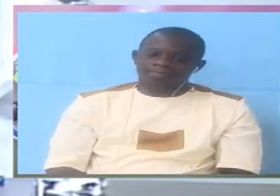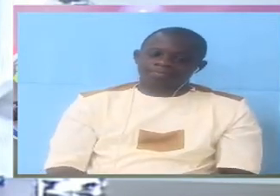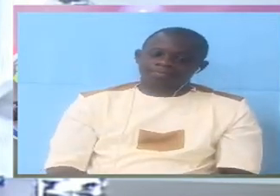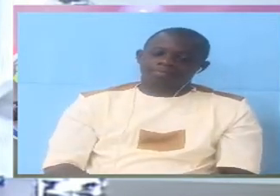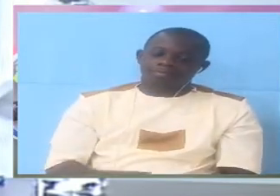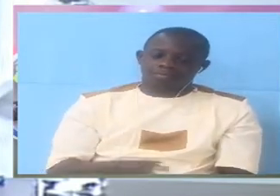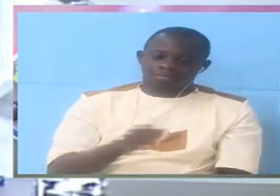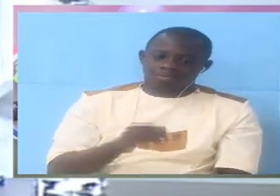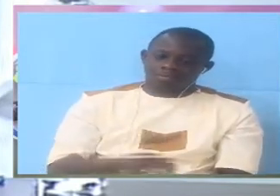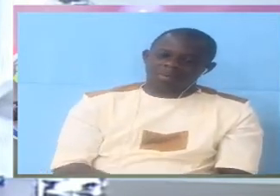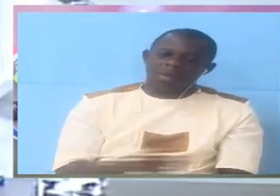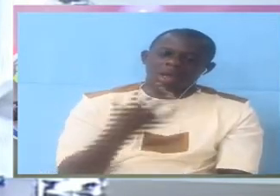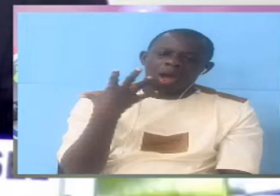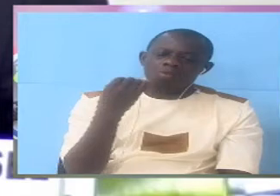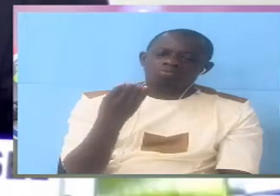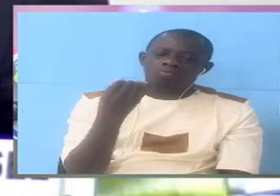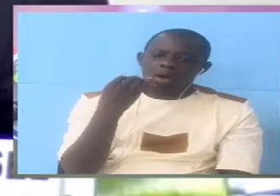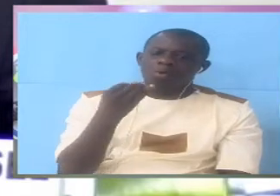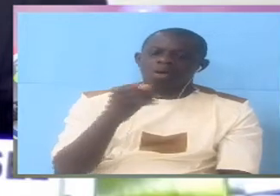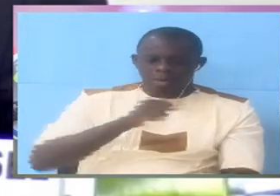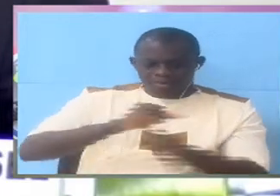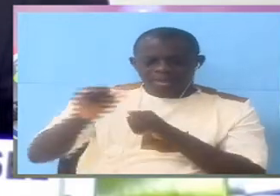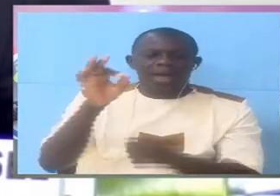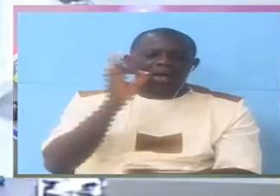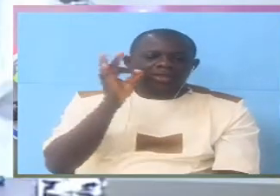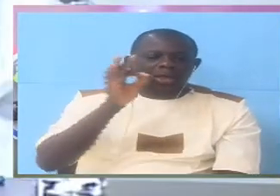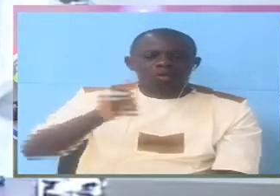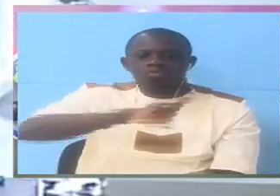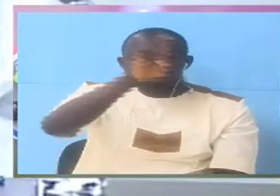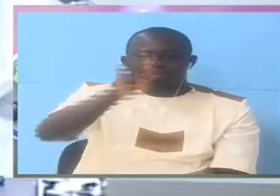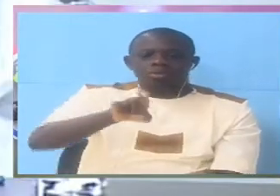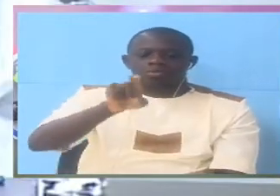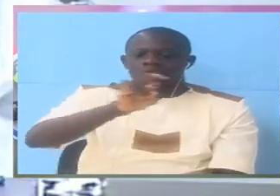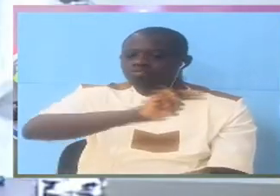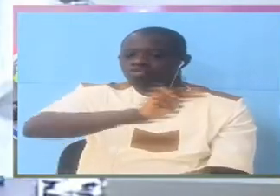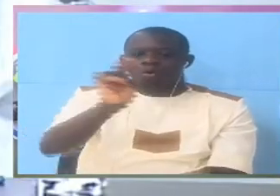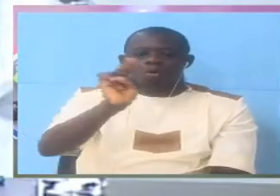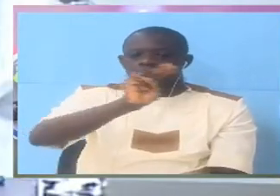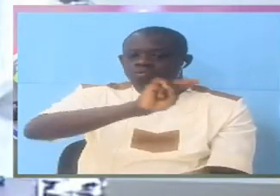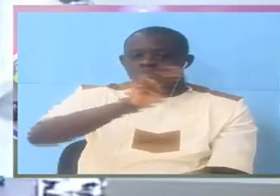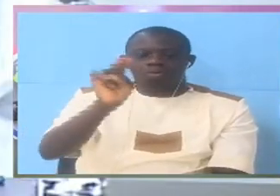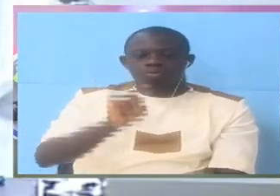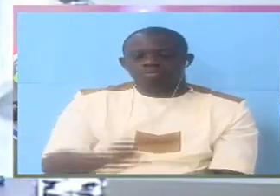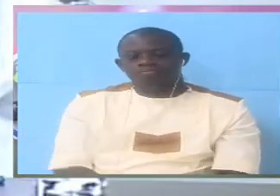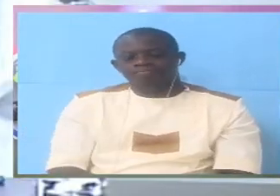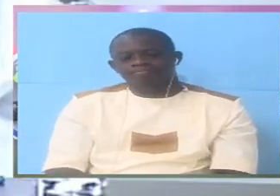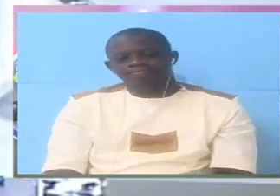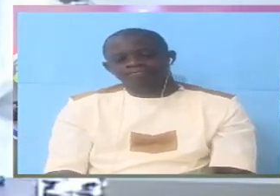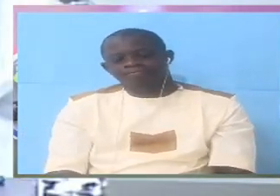How? Just answer the question. No. Yes or no? No.